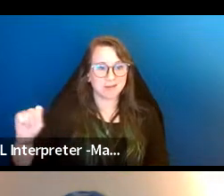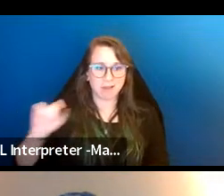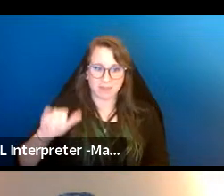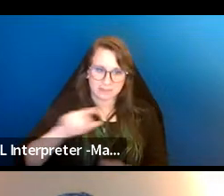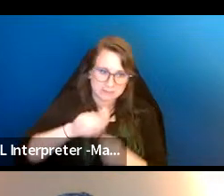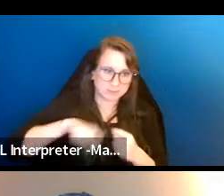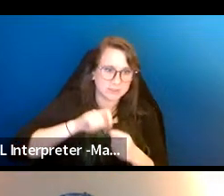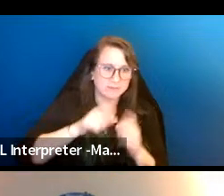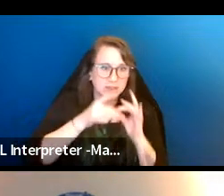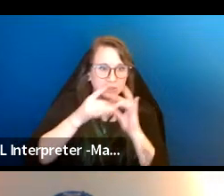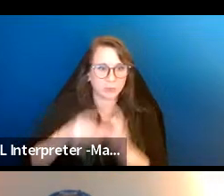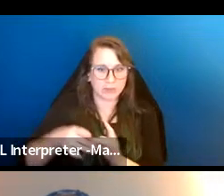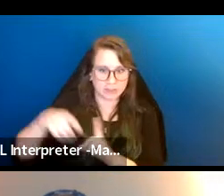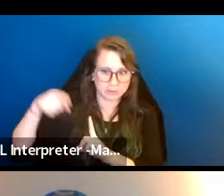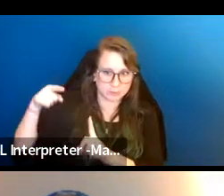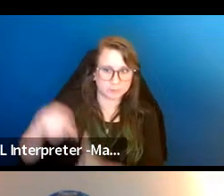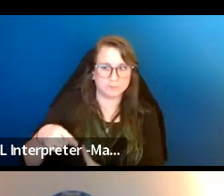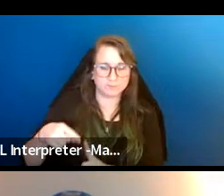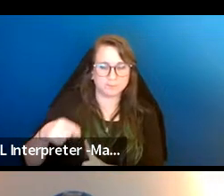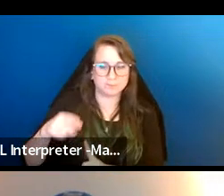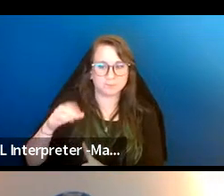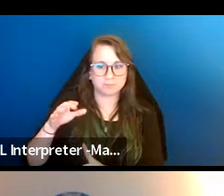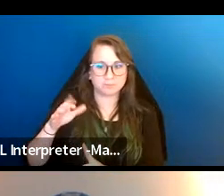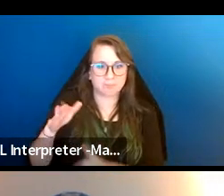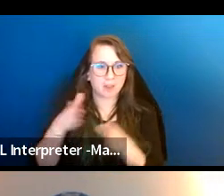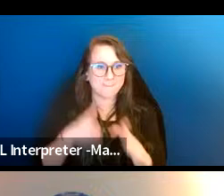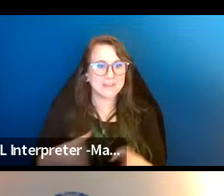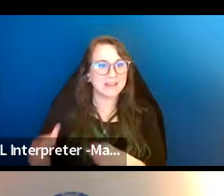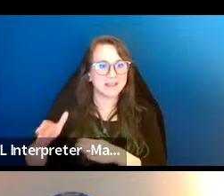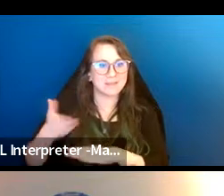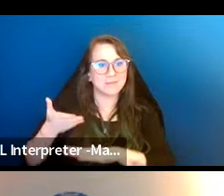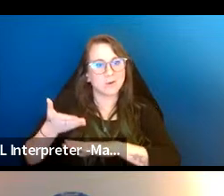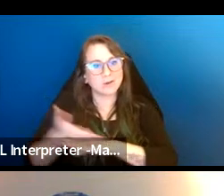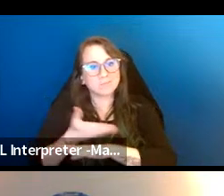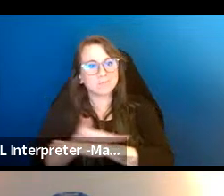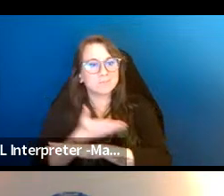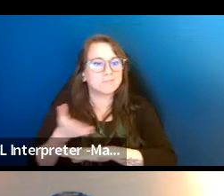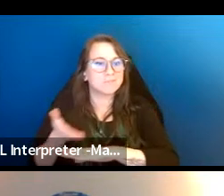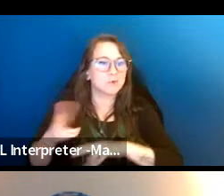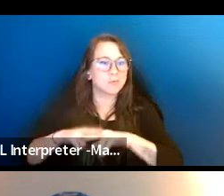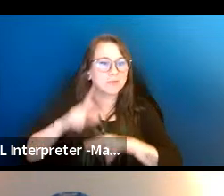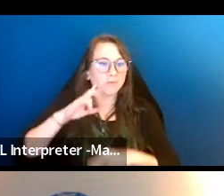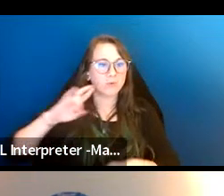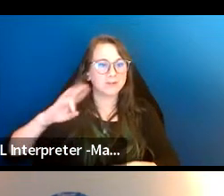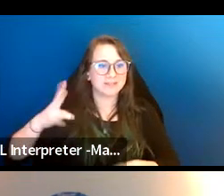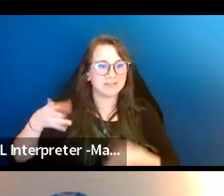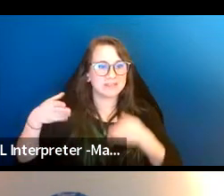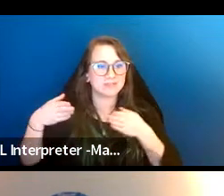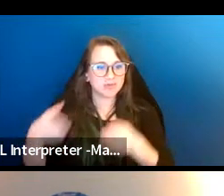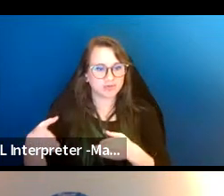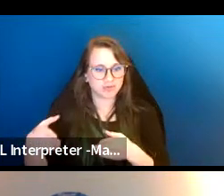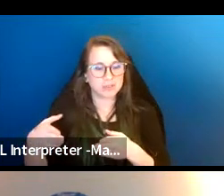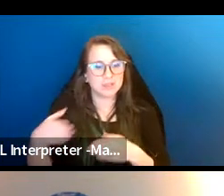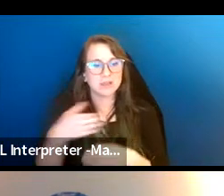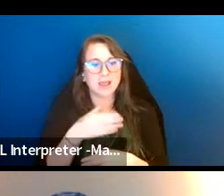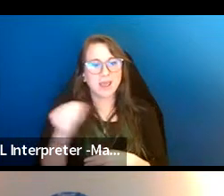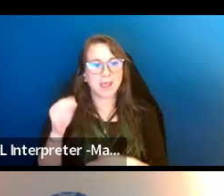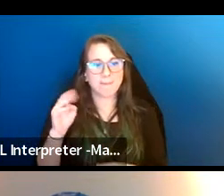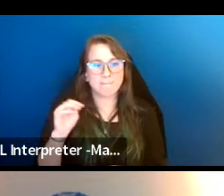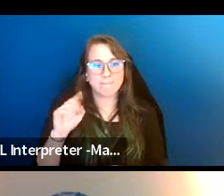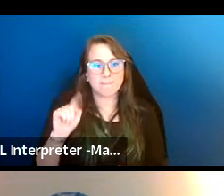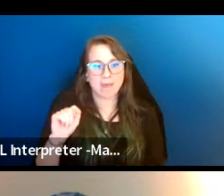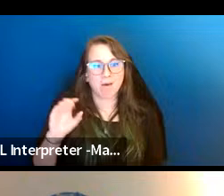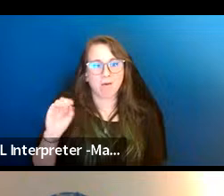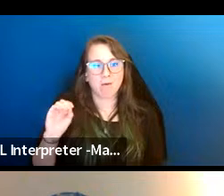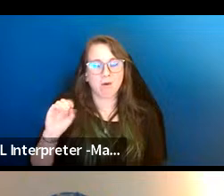related to the planned improvements for 17th Street and for Mount Olivet